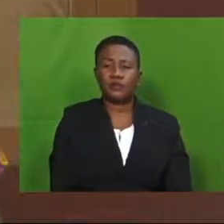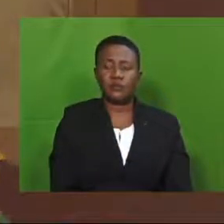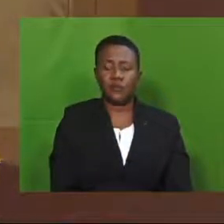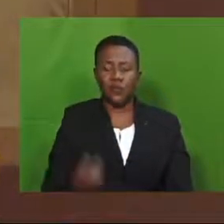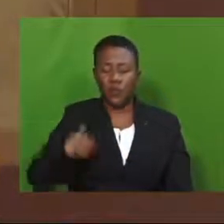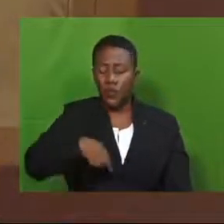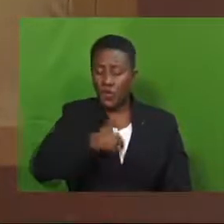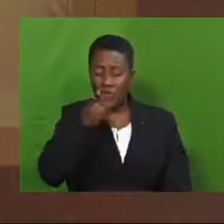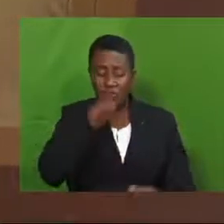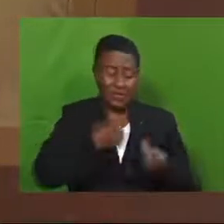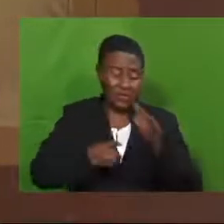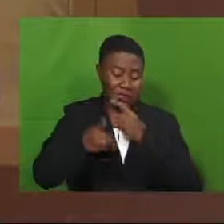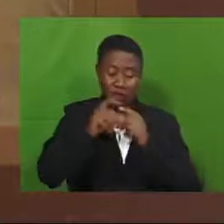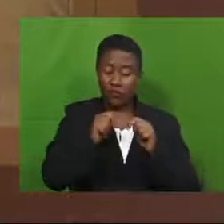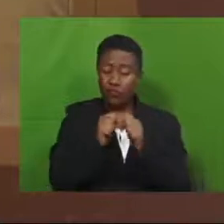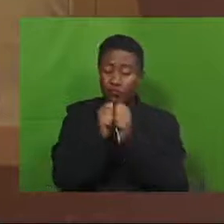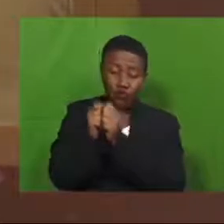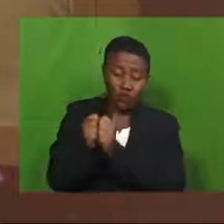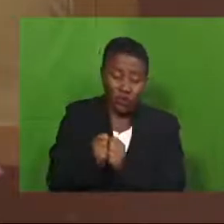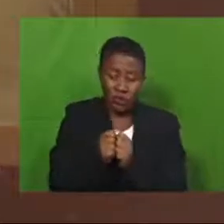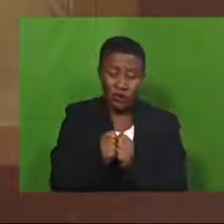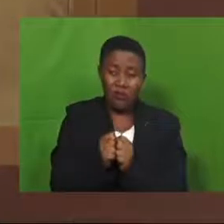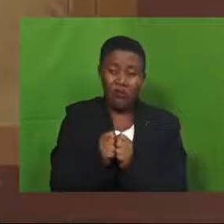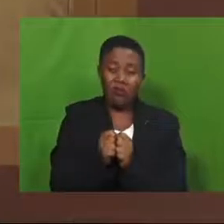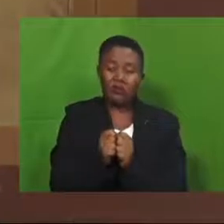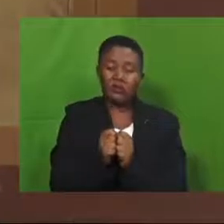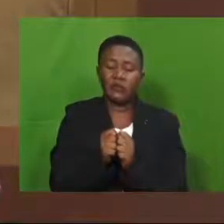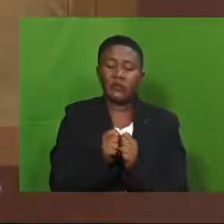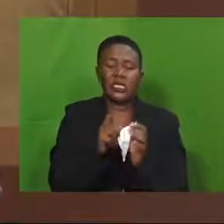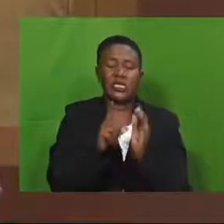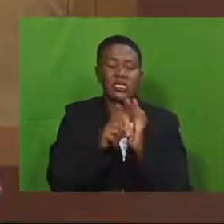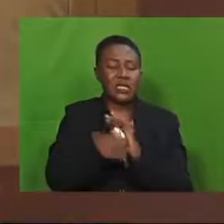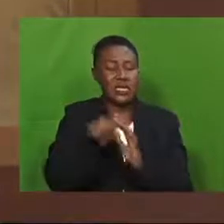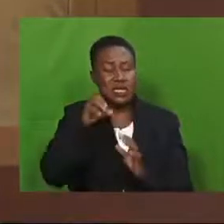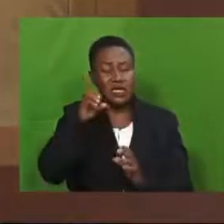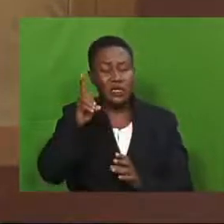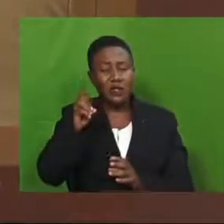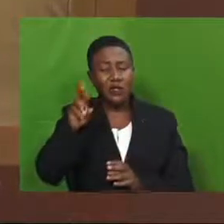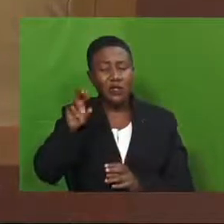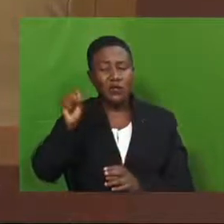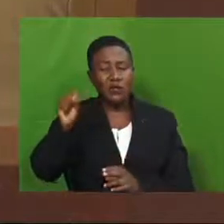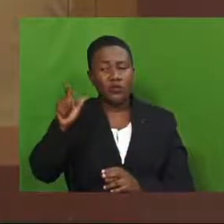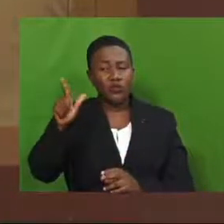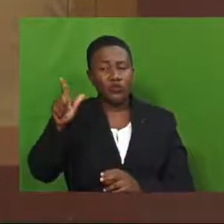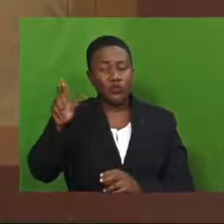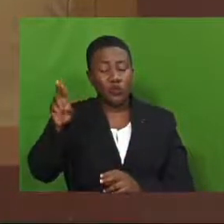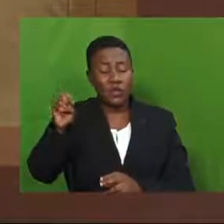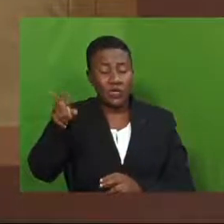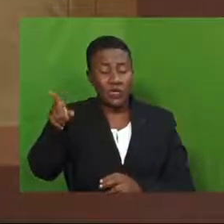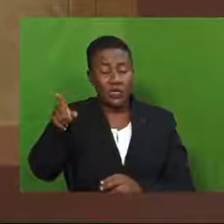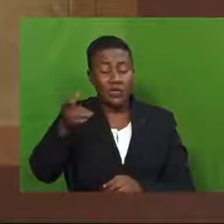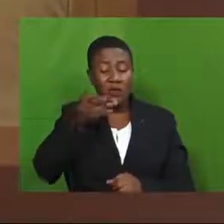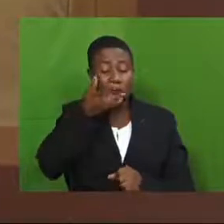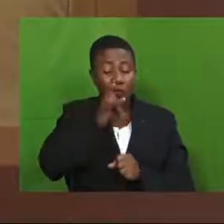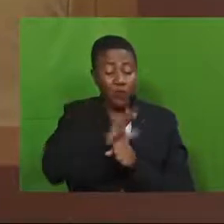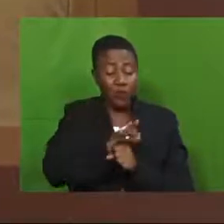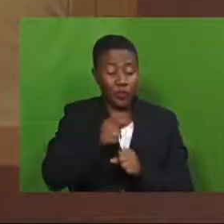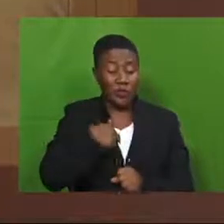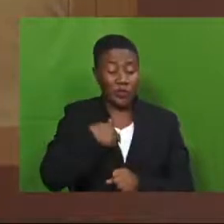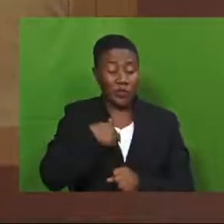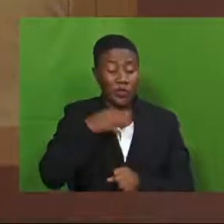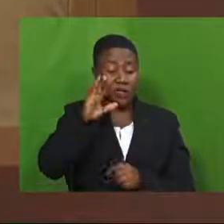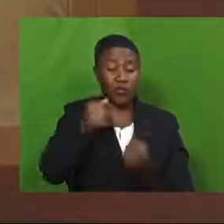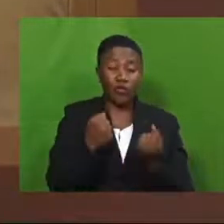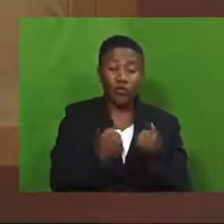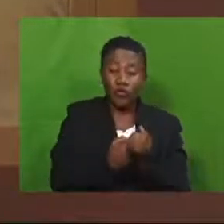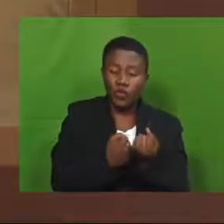together, and he assured me of his support. Indeed, he reminded me of a